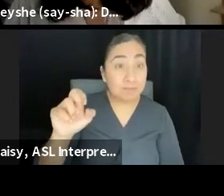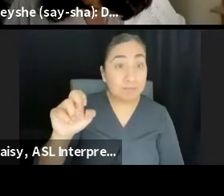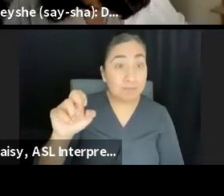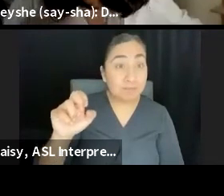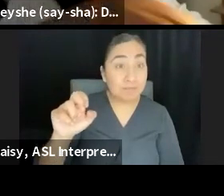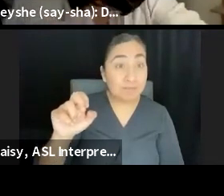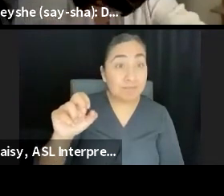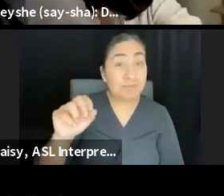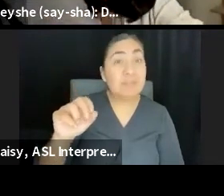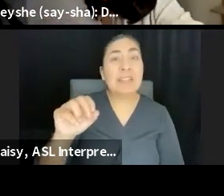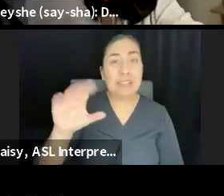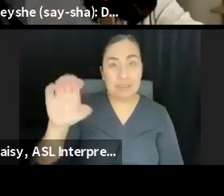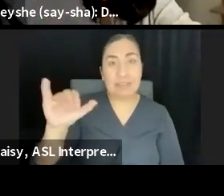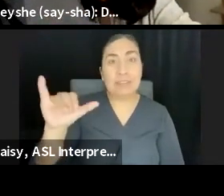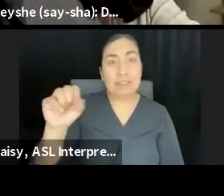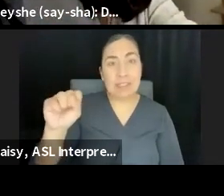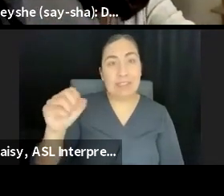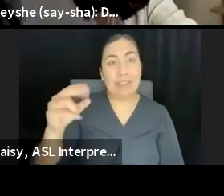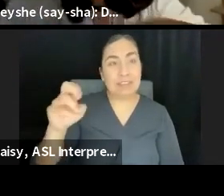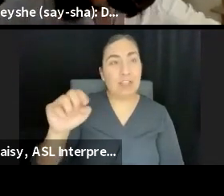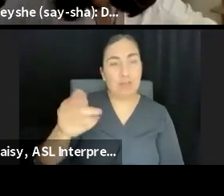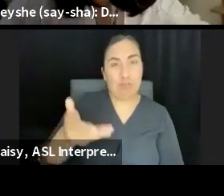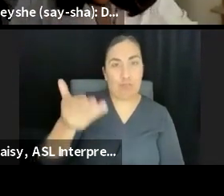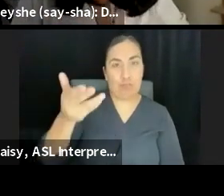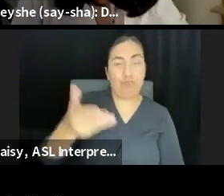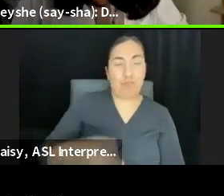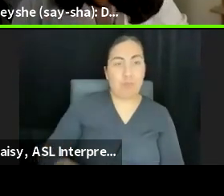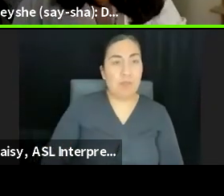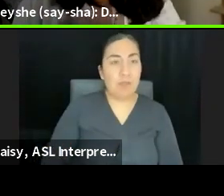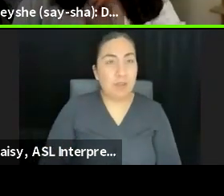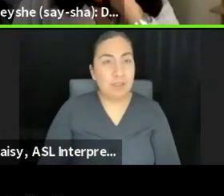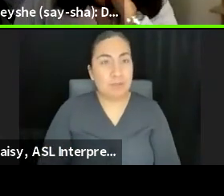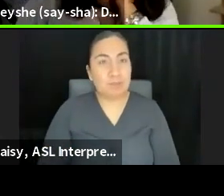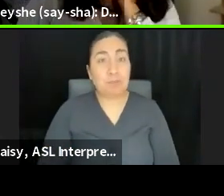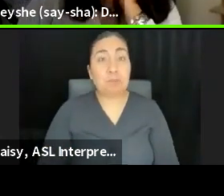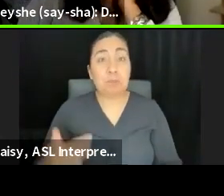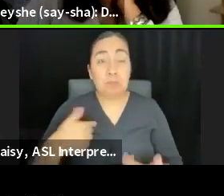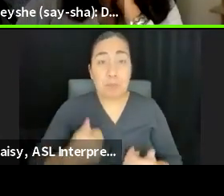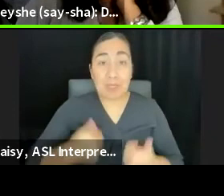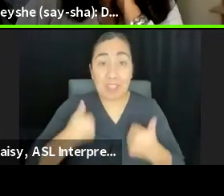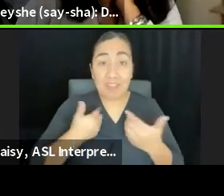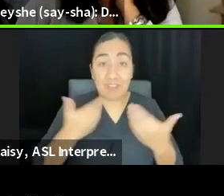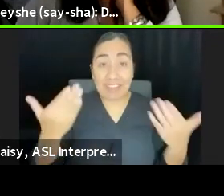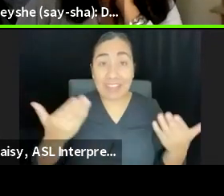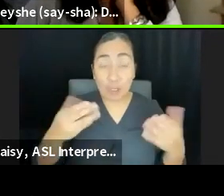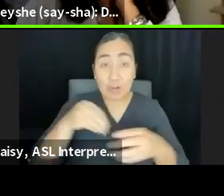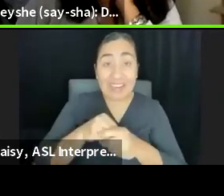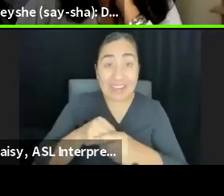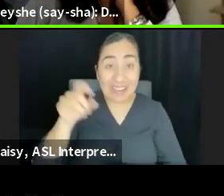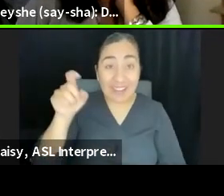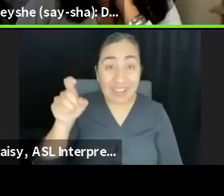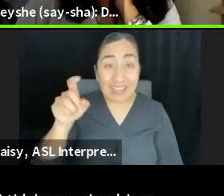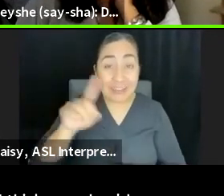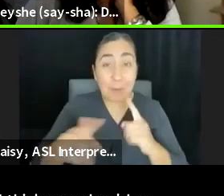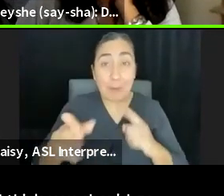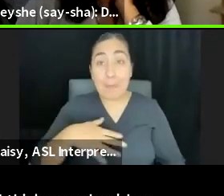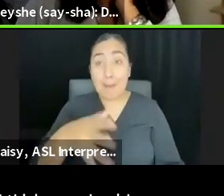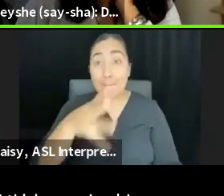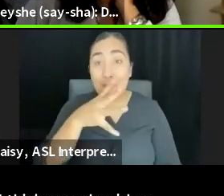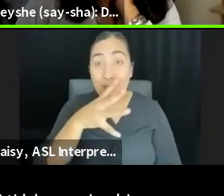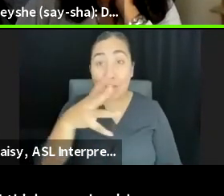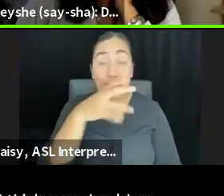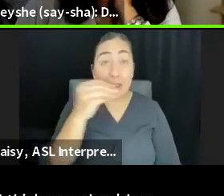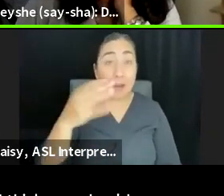you should go. Okay, so I live here in Phoenix, but my mother and my